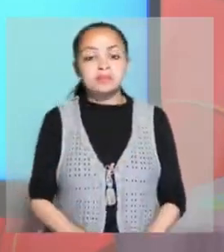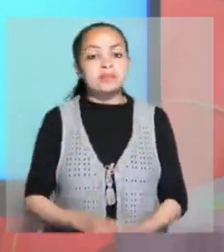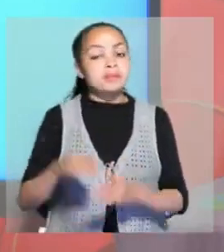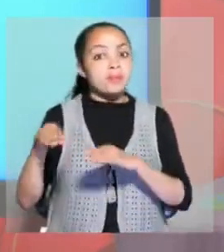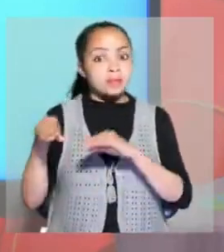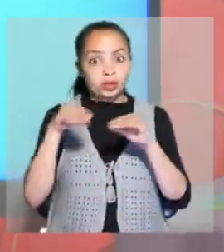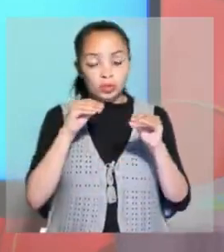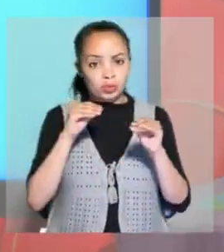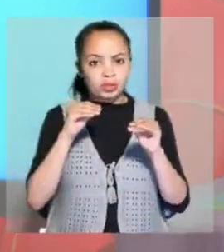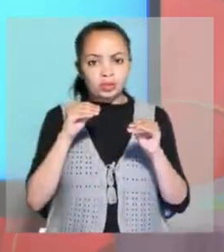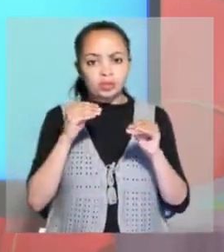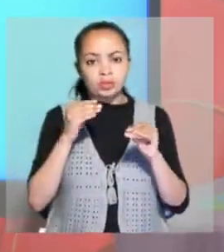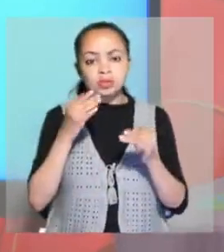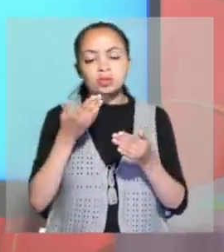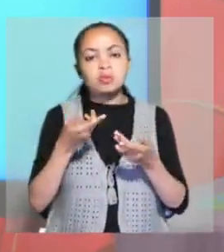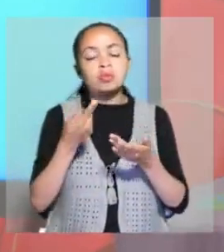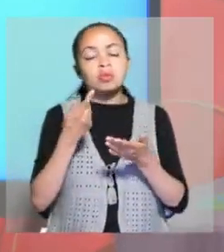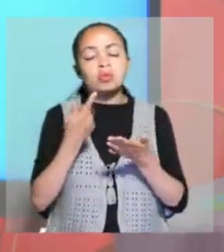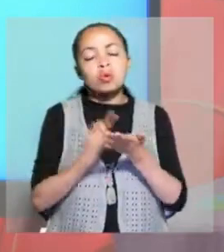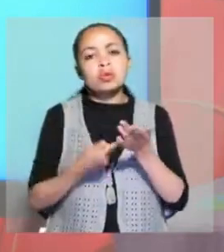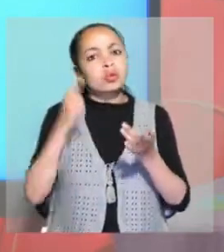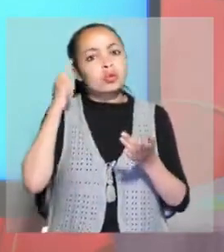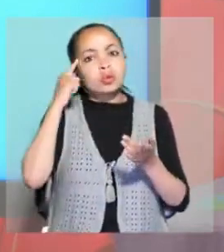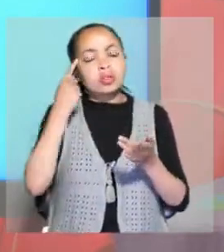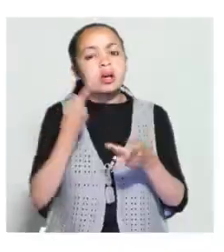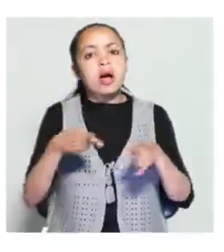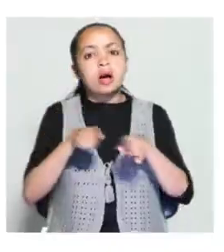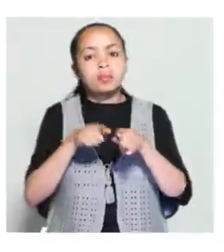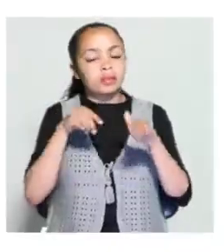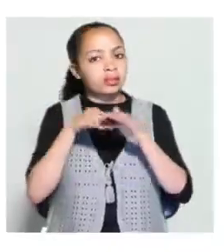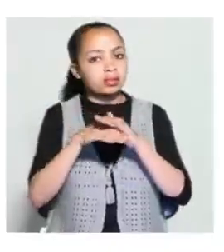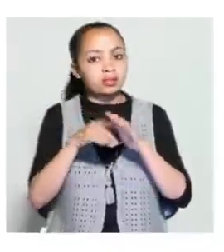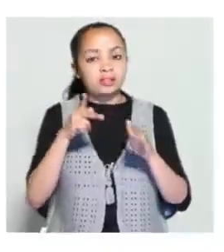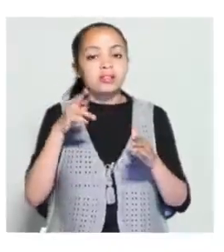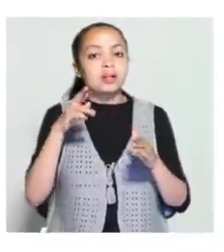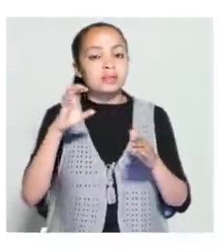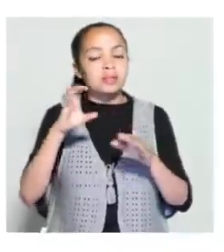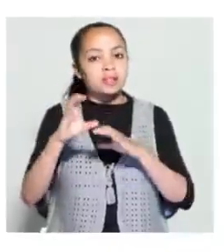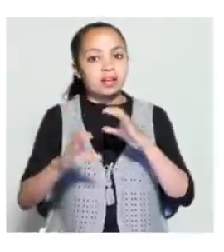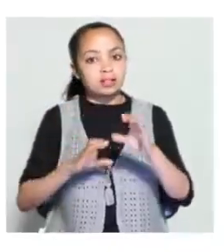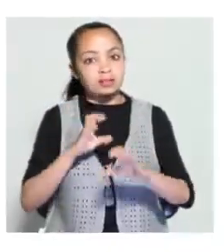Student, what do you think may be happen in Kreps cycle?